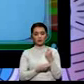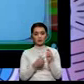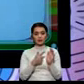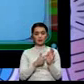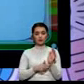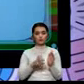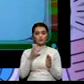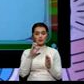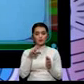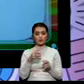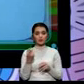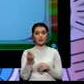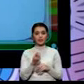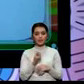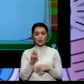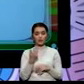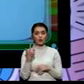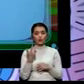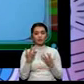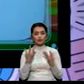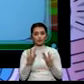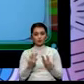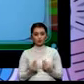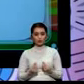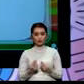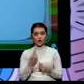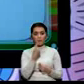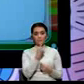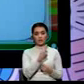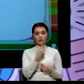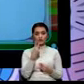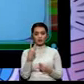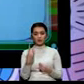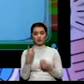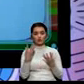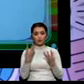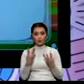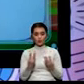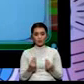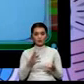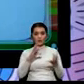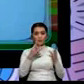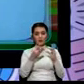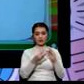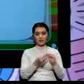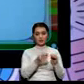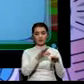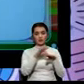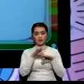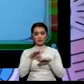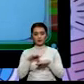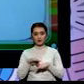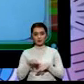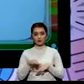70 santimetr kam. 3-chi kun esa 1-chi va 2-chi kunlari birgalikda